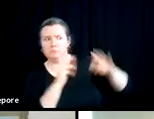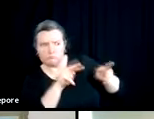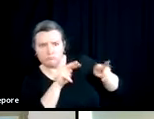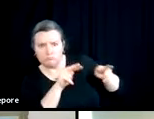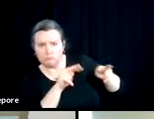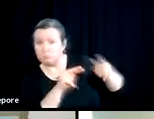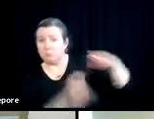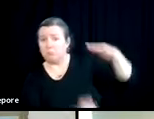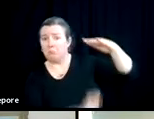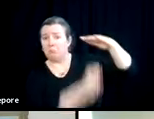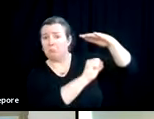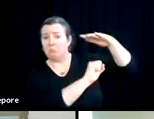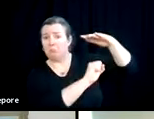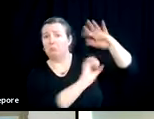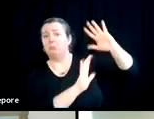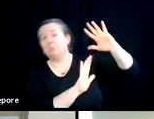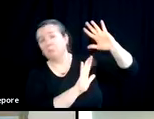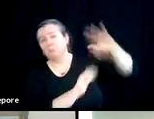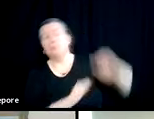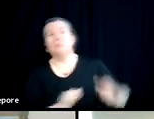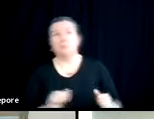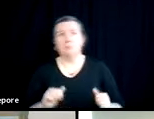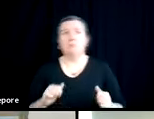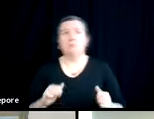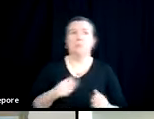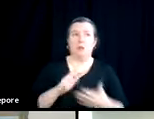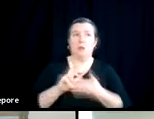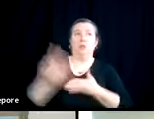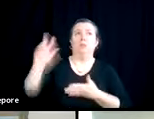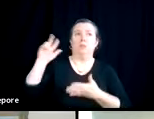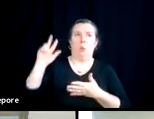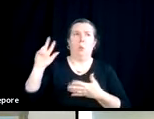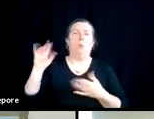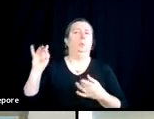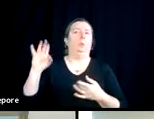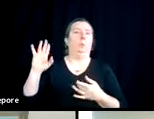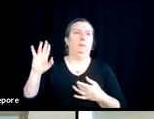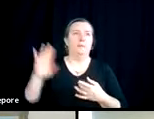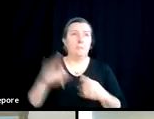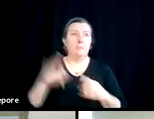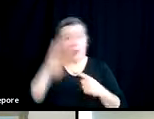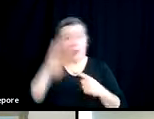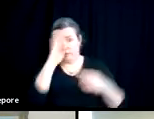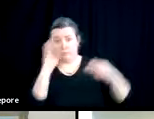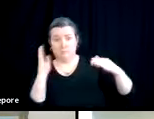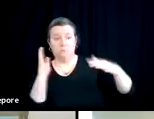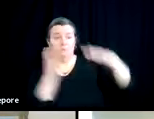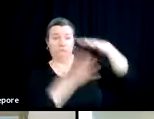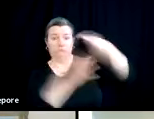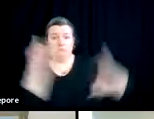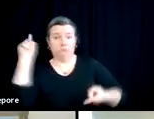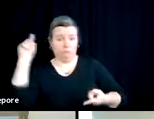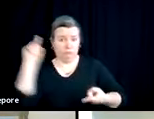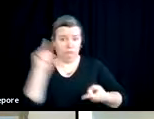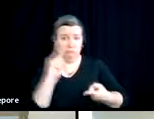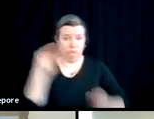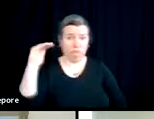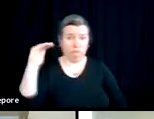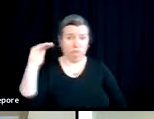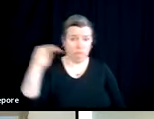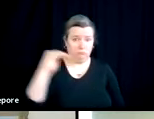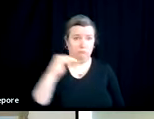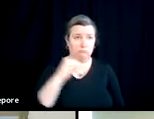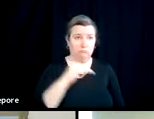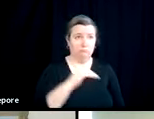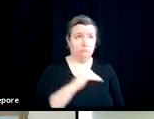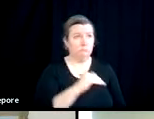weeks. Those numbers continue to go in the right direction. We'll be able to clearly open things up further.